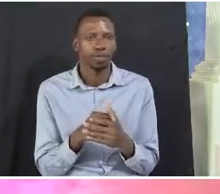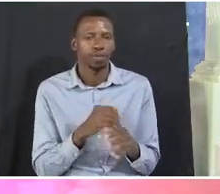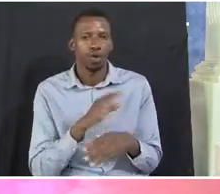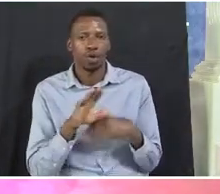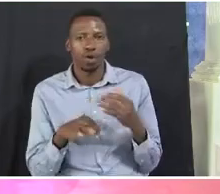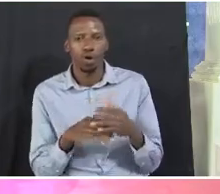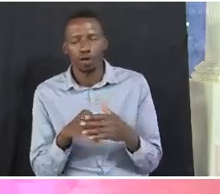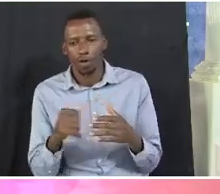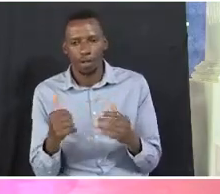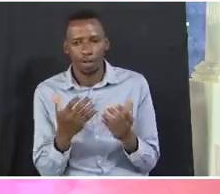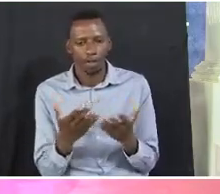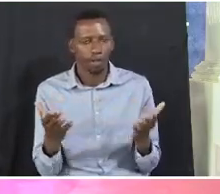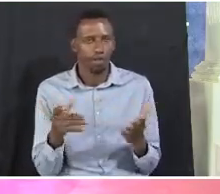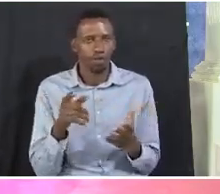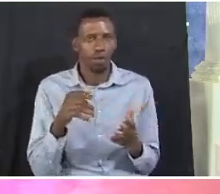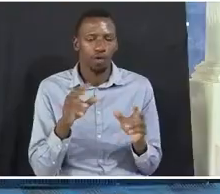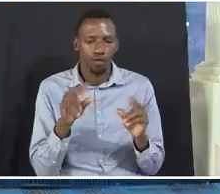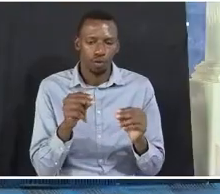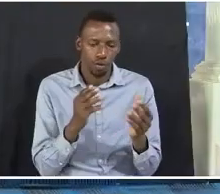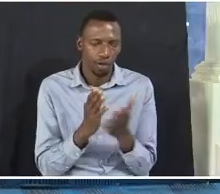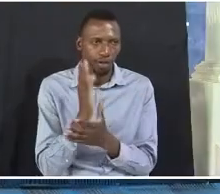All other things, you have no right.